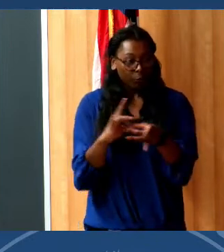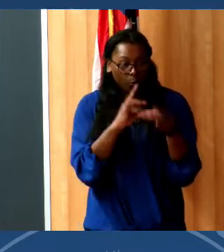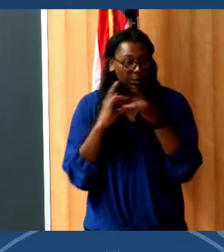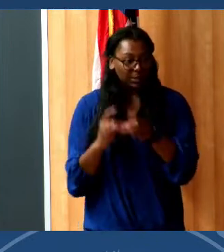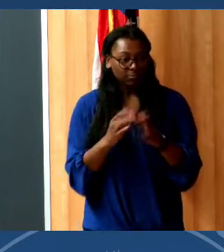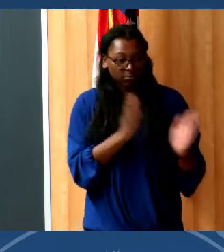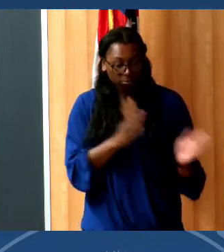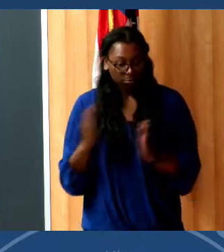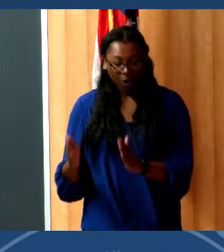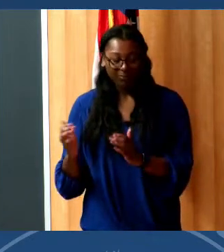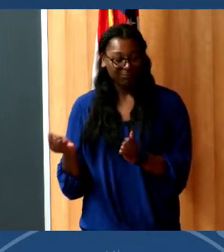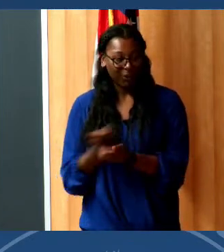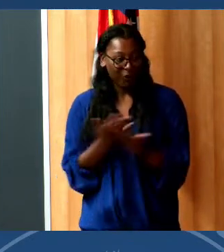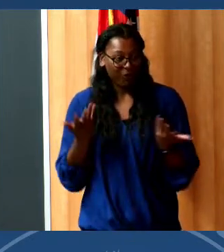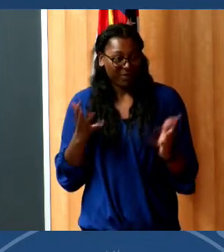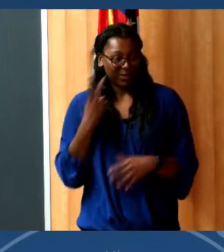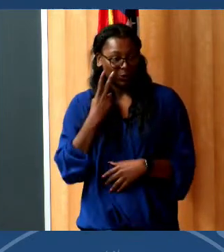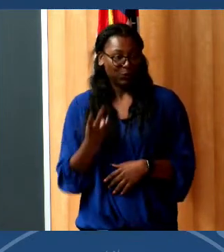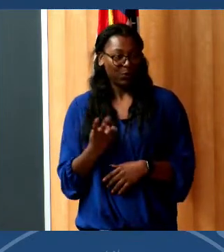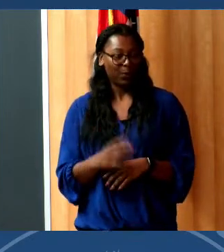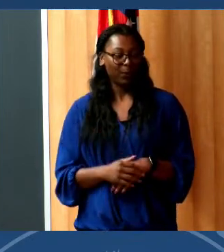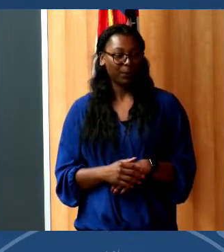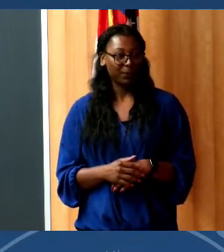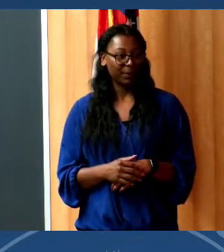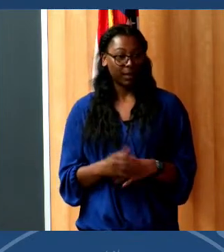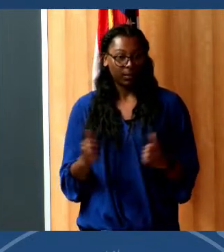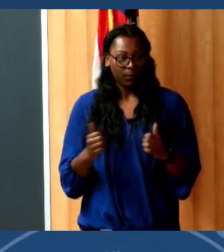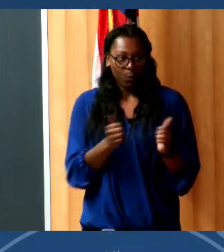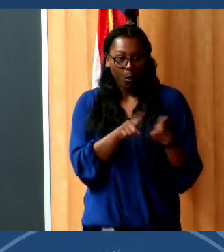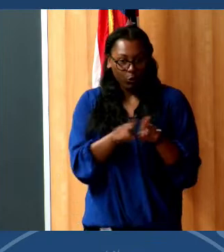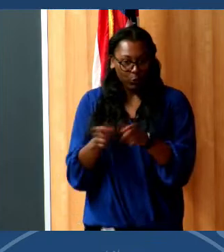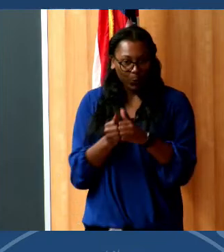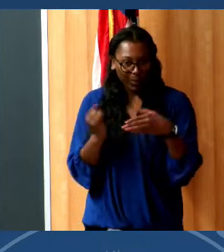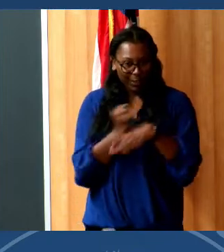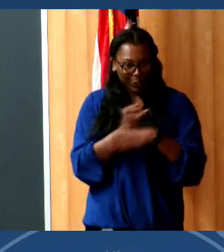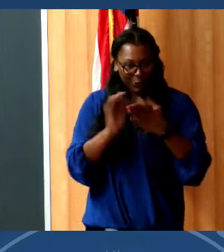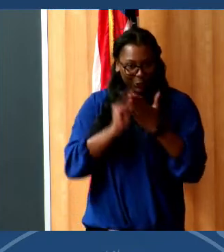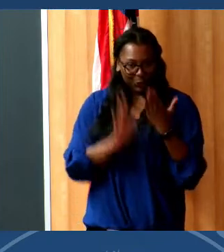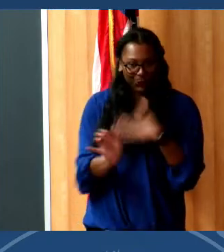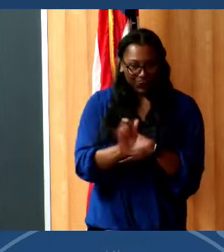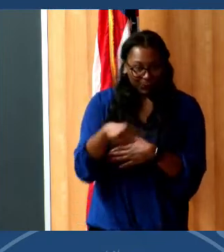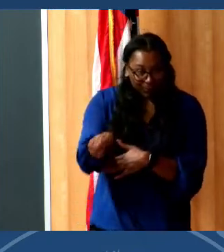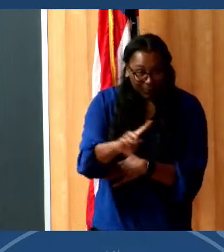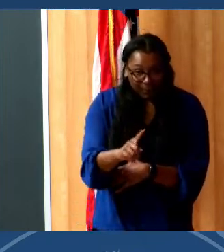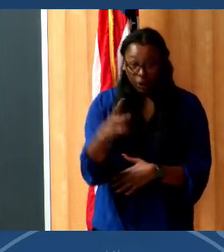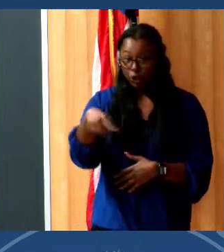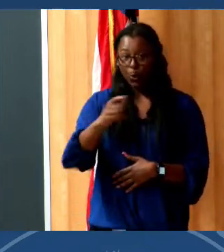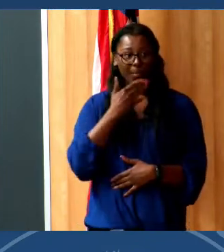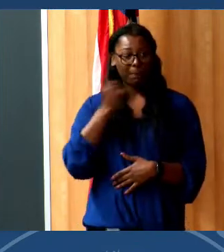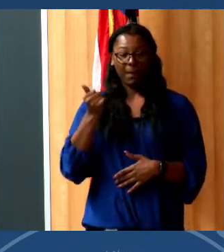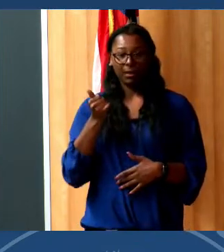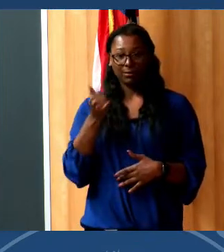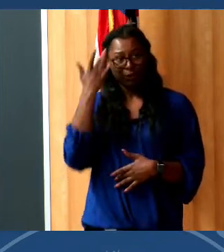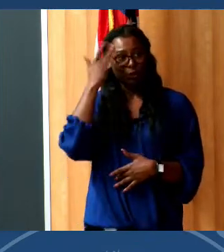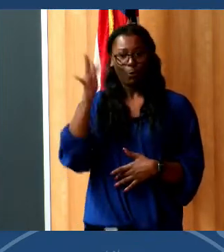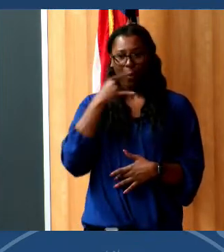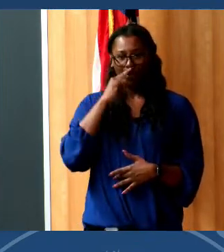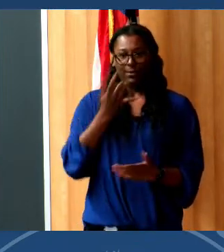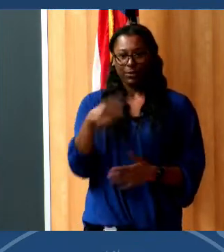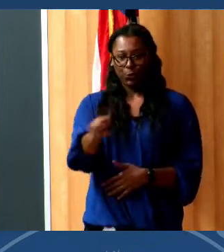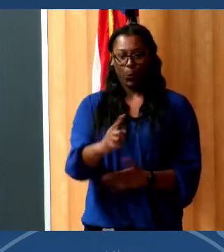saw, and frankly, with all of you. As it turns out, you guys are our best and brightest, and so we're